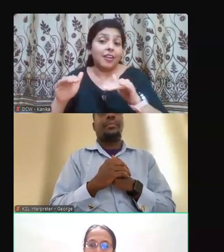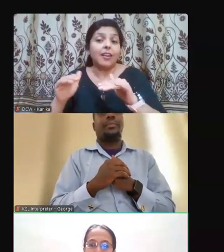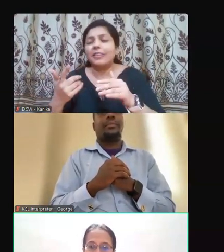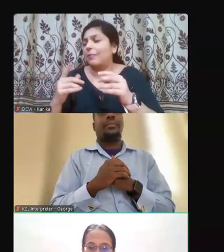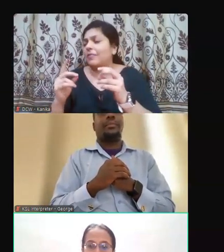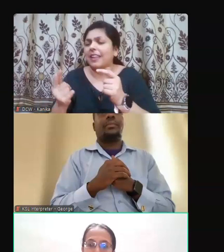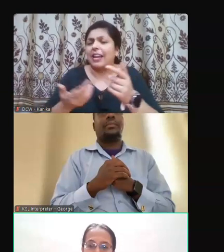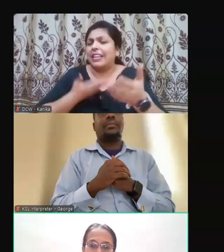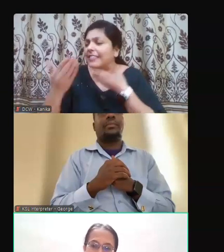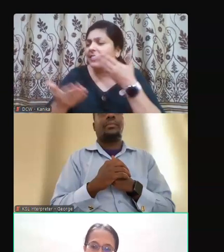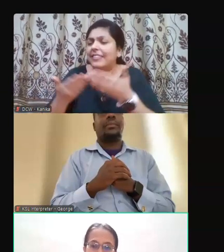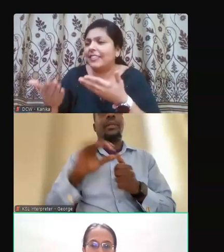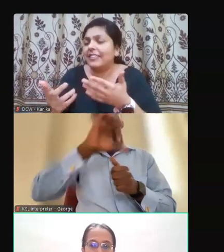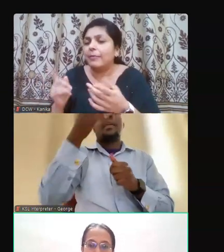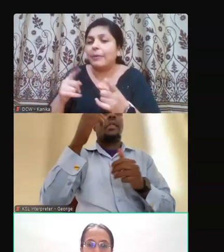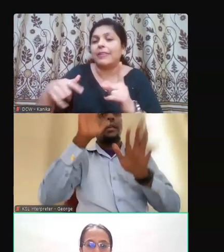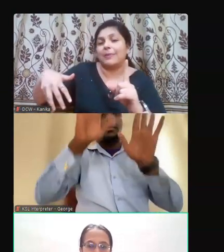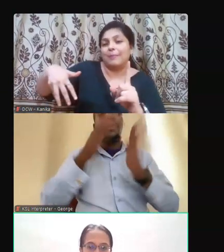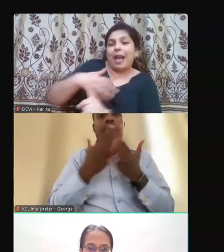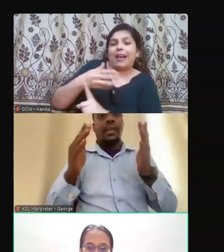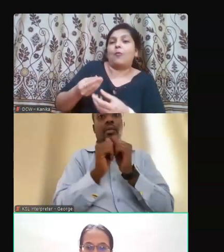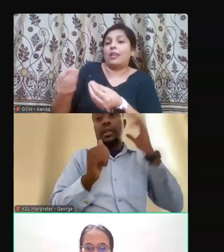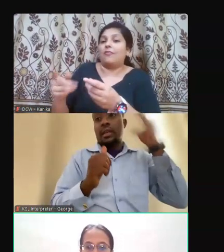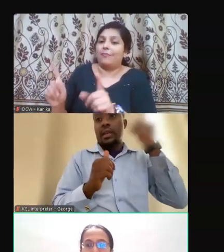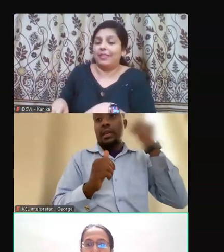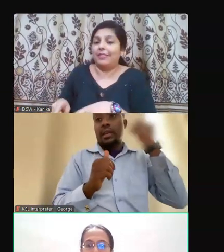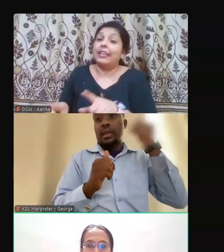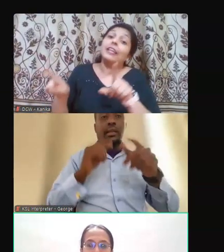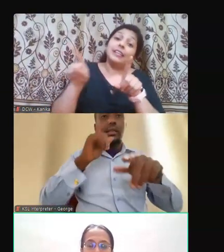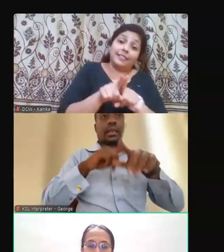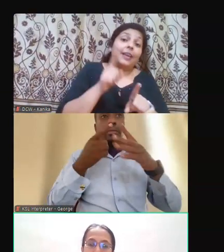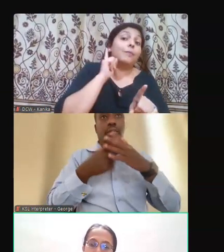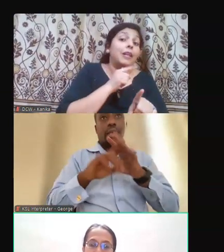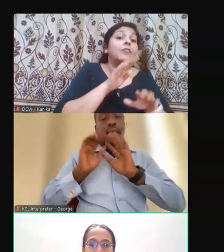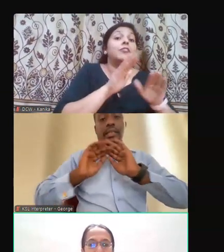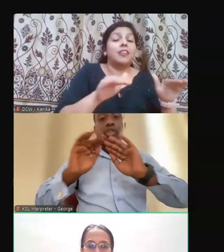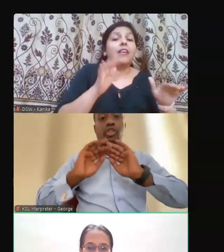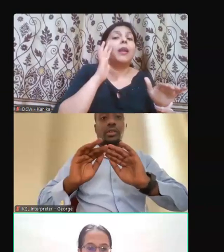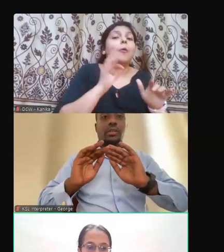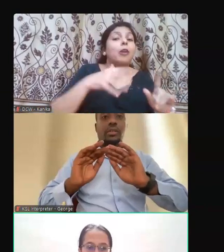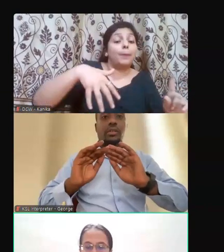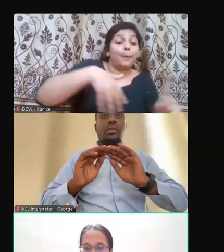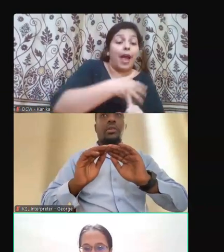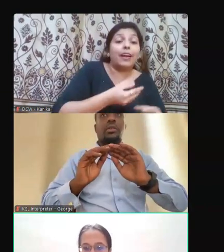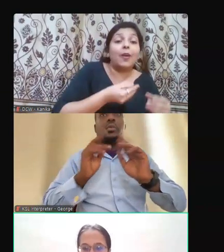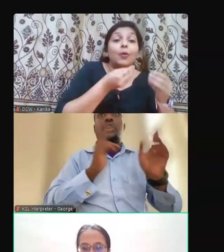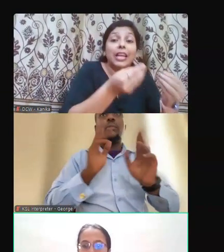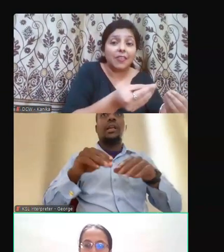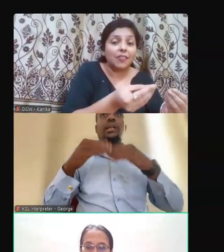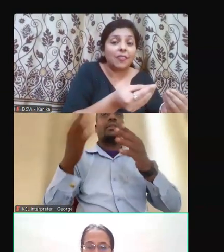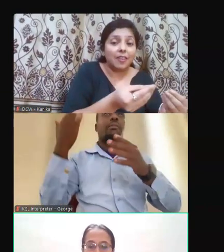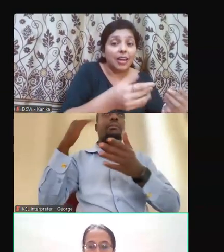Also, what is really important is with hearing children, when you start teaching them, we usually give them some background to the context,